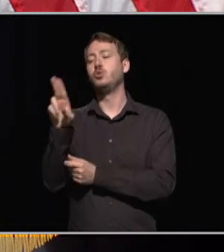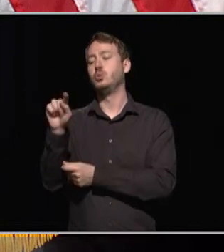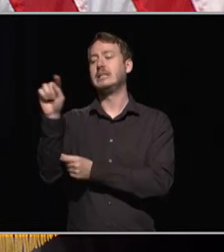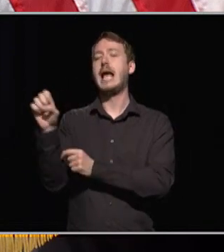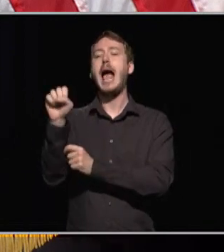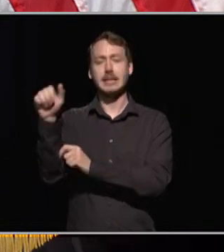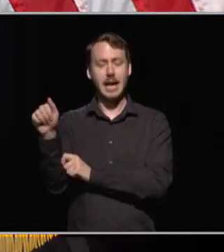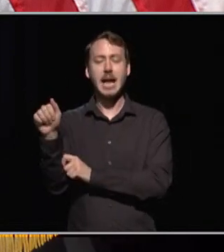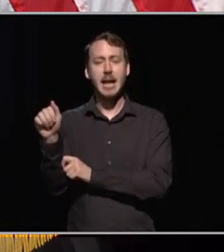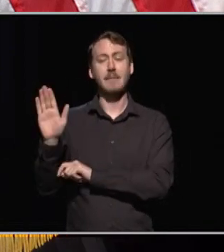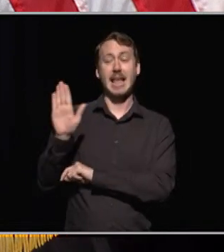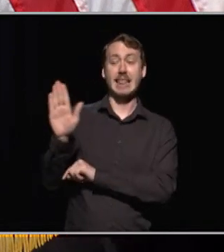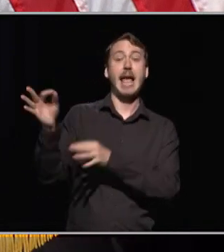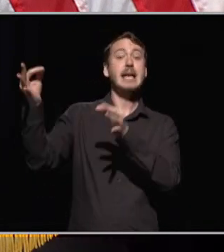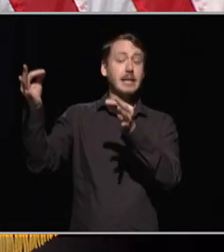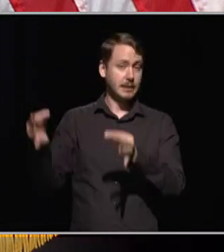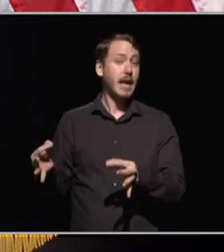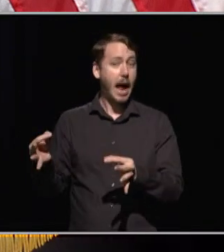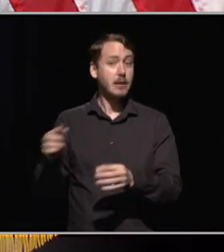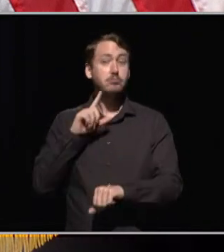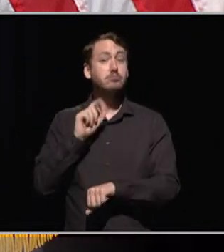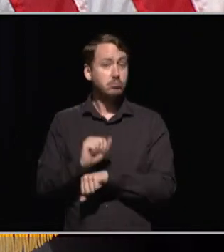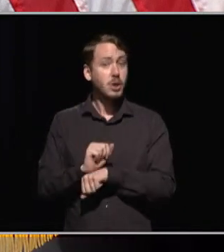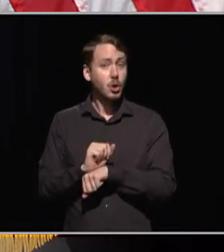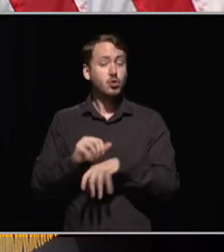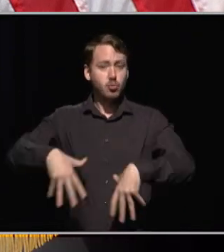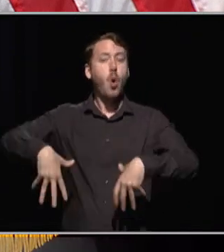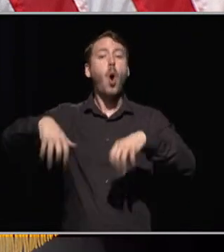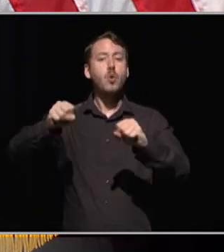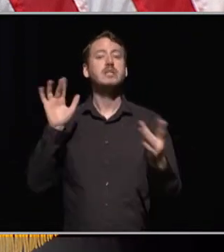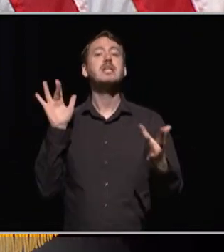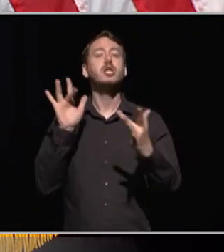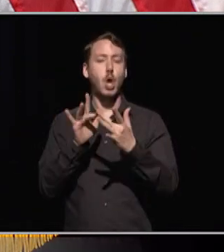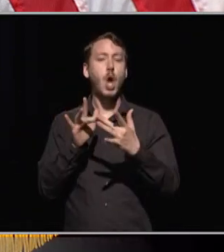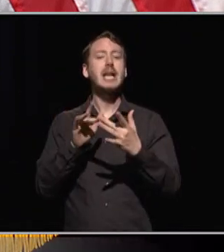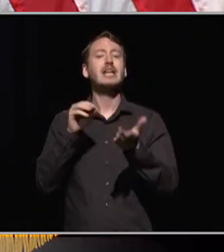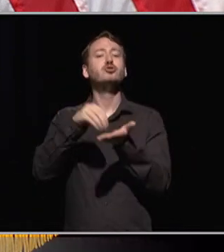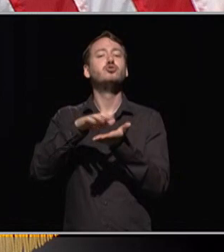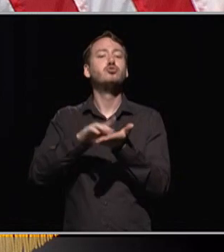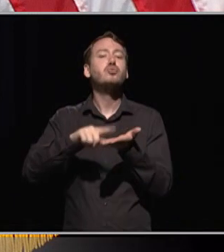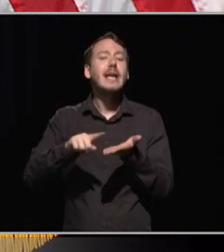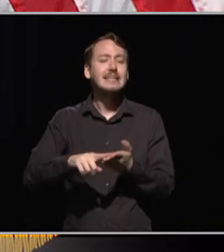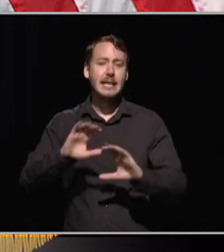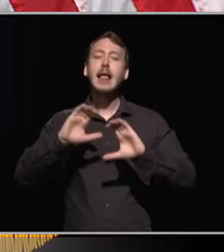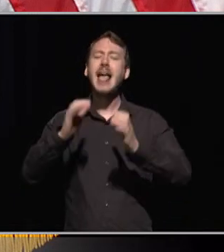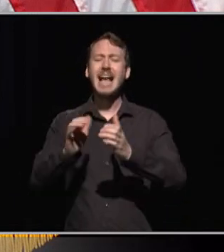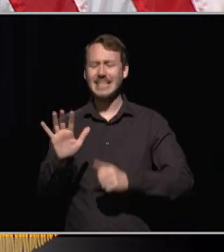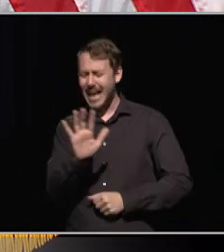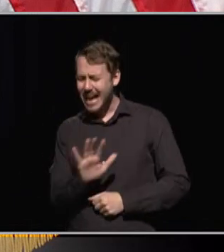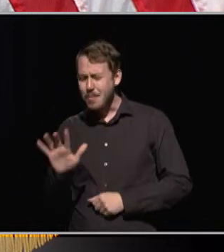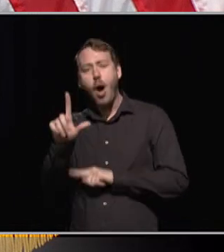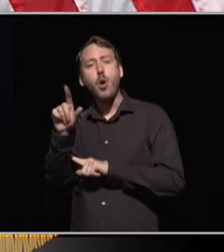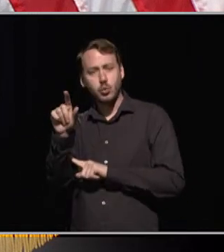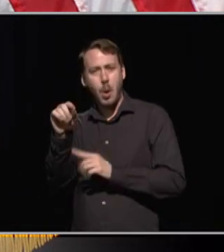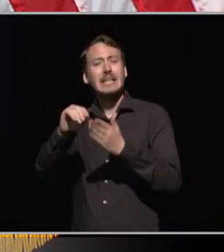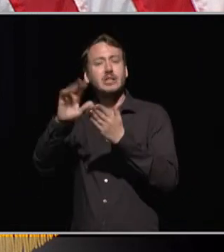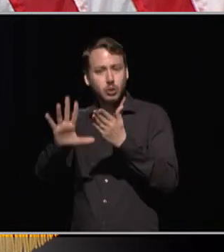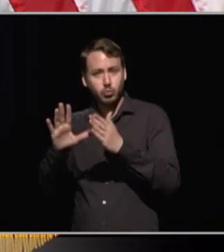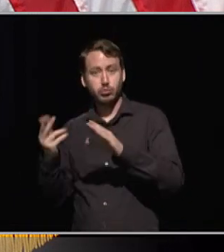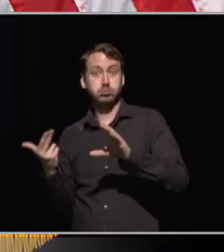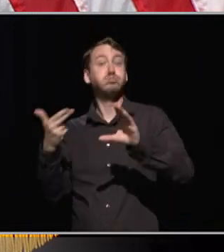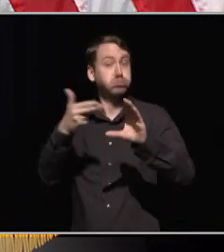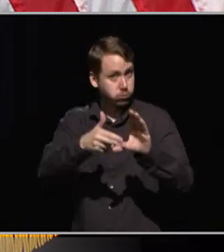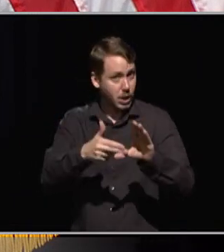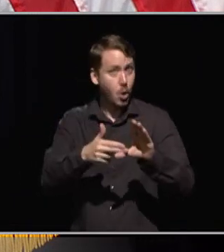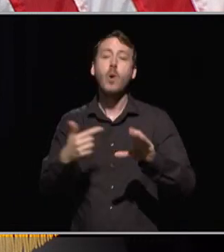they actually decided to host a contact tracing class. They've got about 20 students enrolled, so we're